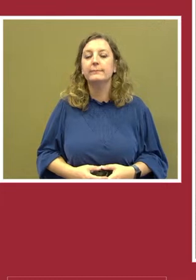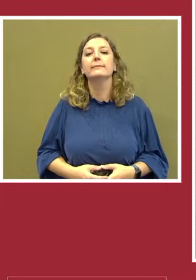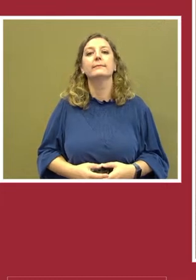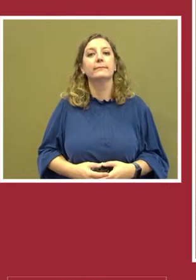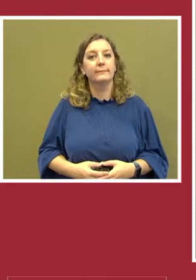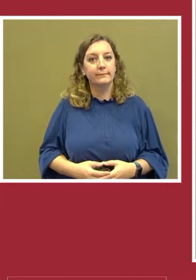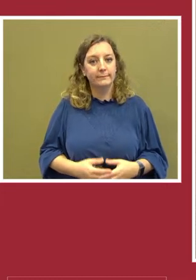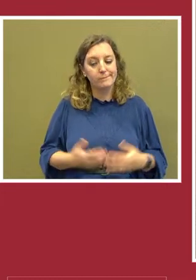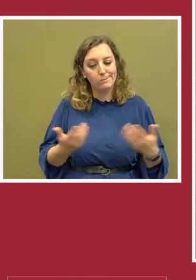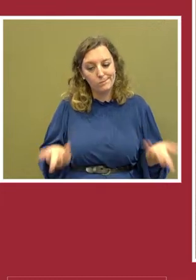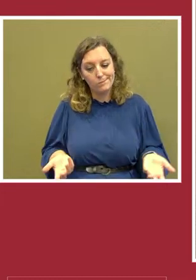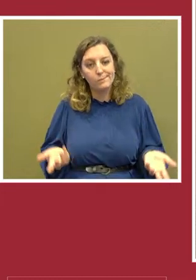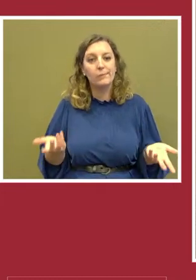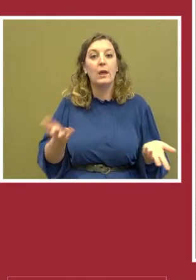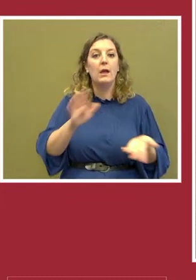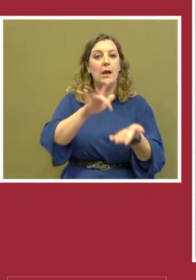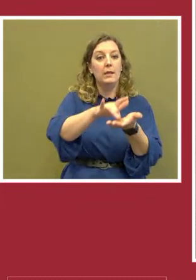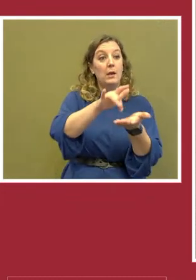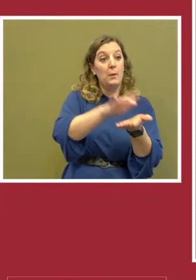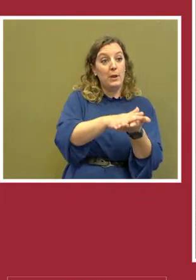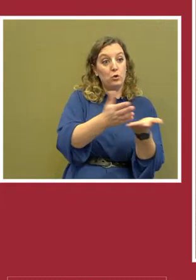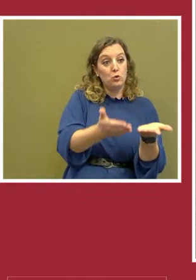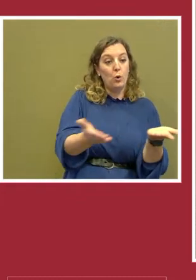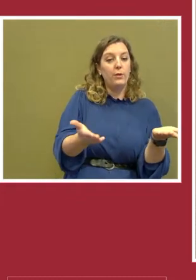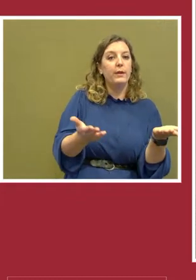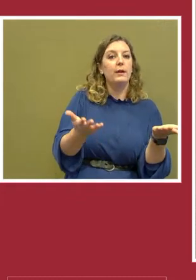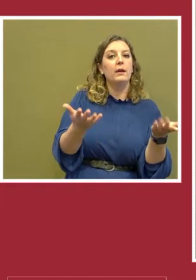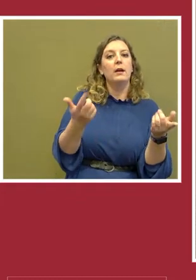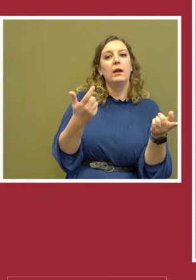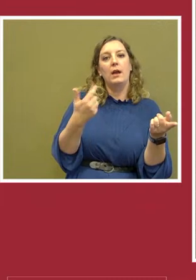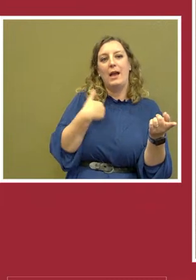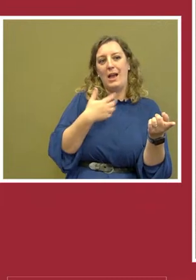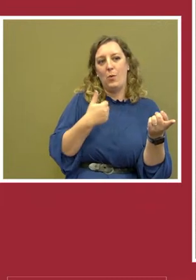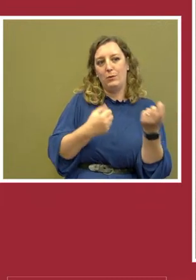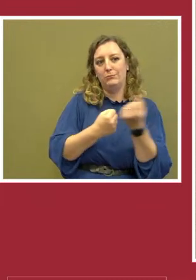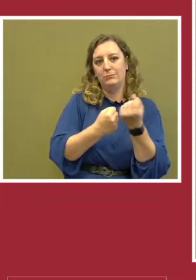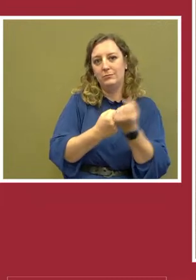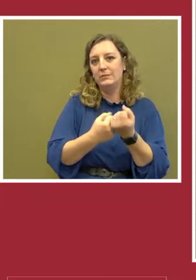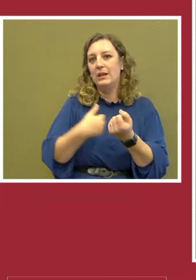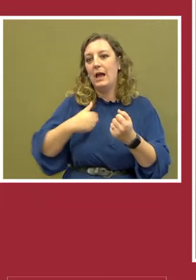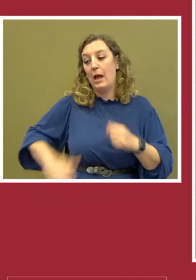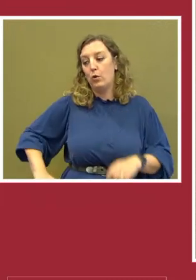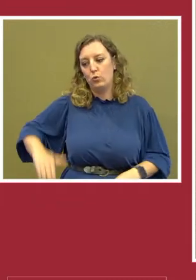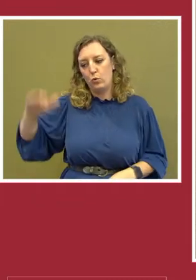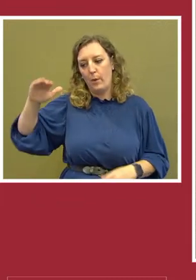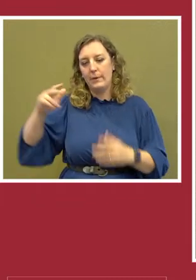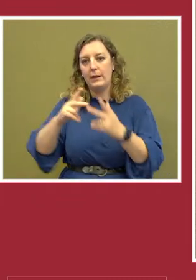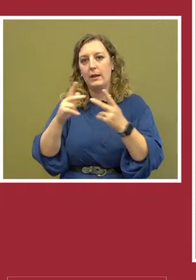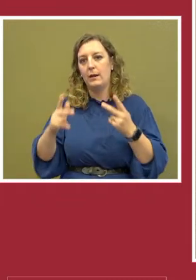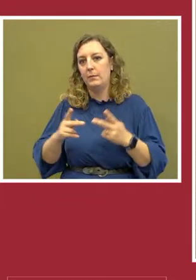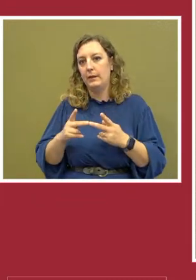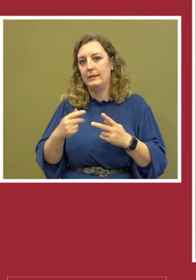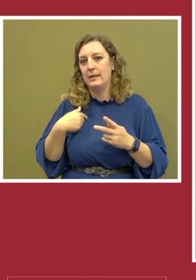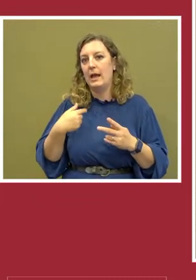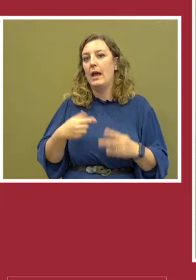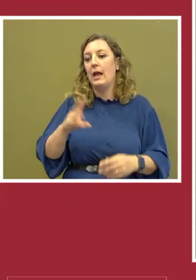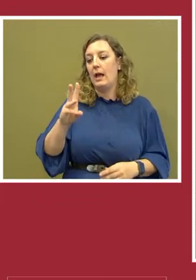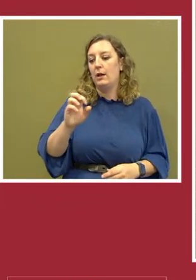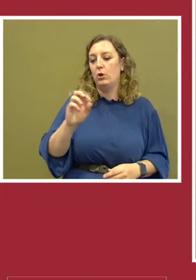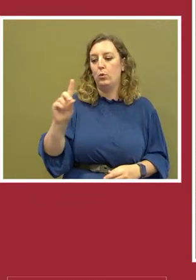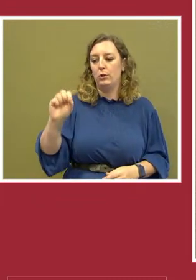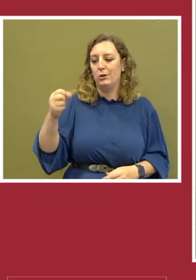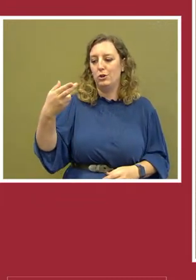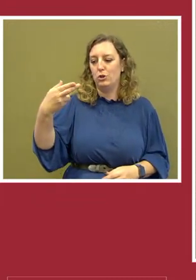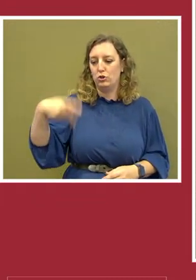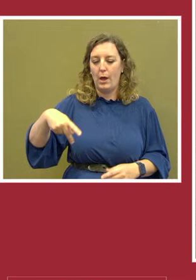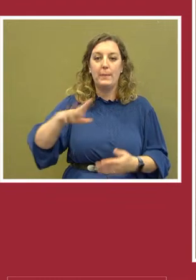Where the middle school thing, I wanted to kind of plug, because I grew up in a place where I had wood shop in the middle